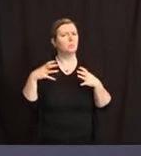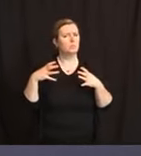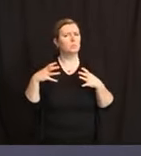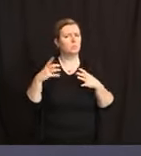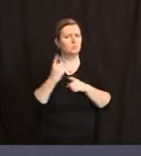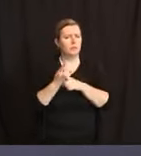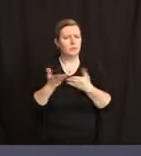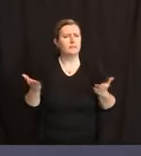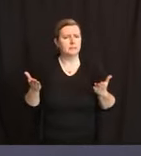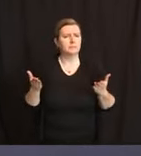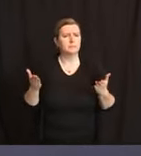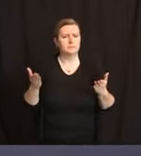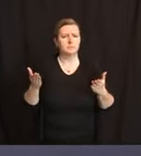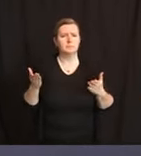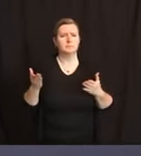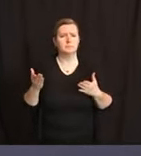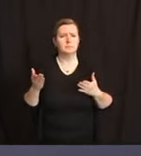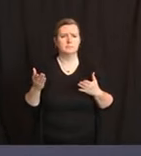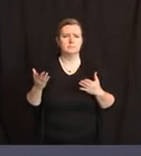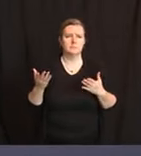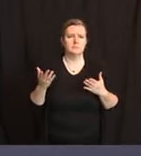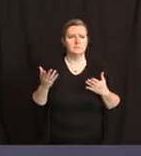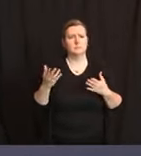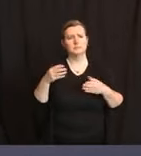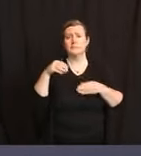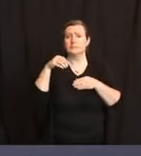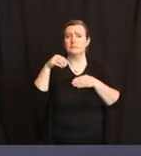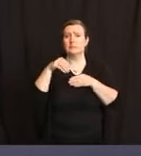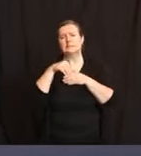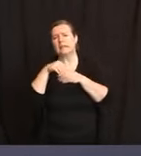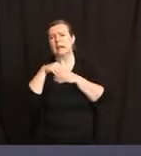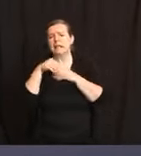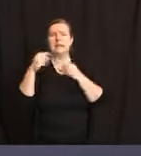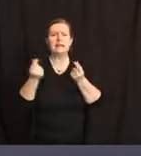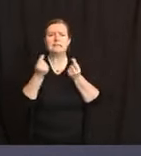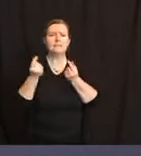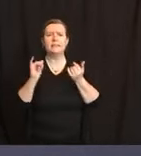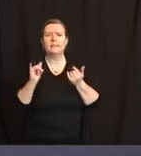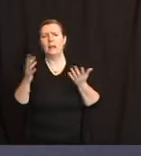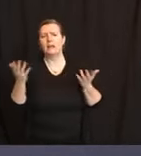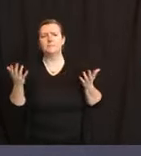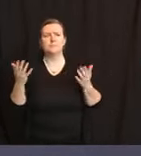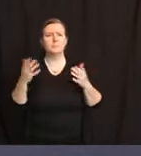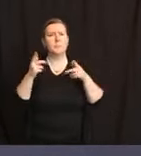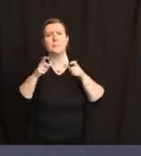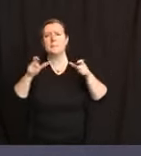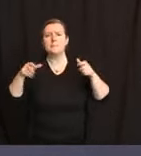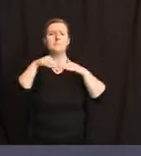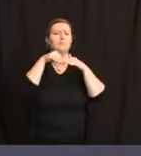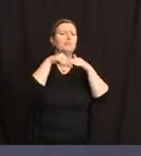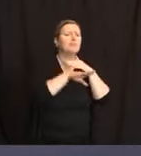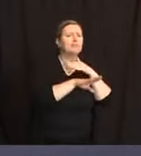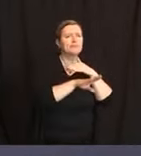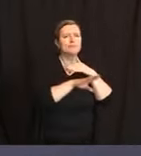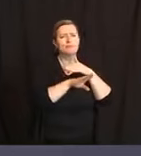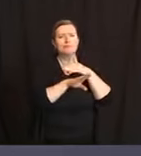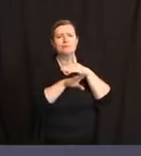The indoor, the most difficult thing is indoors sedentary. No, correct me if I'm wrong, with